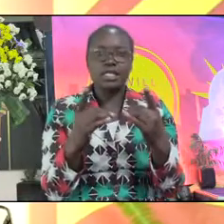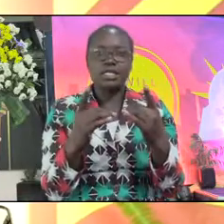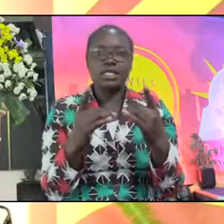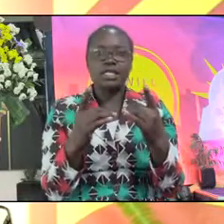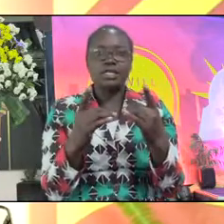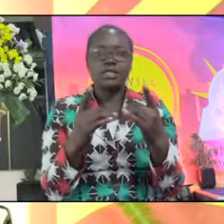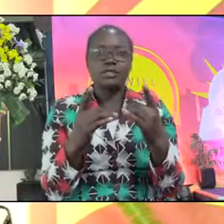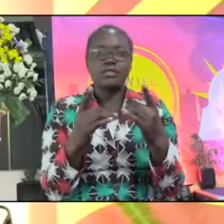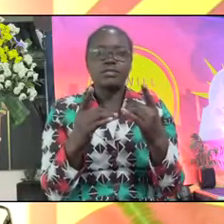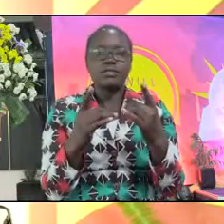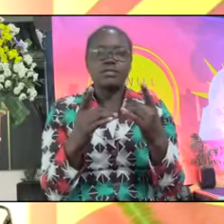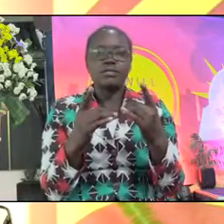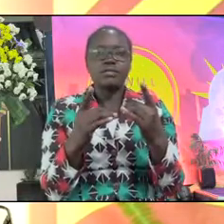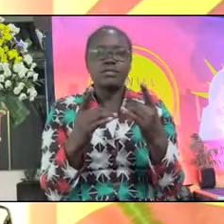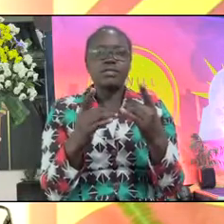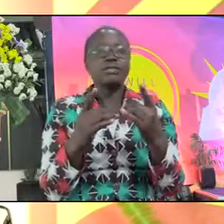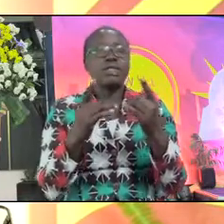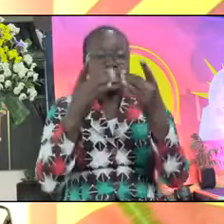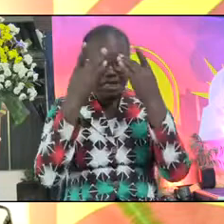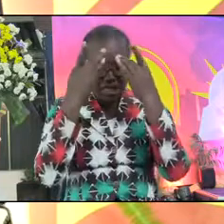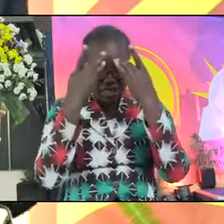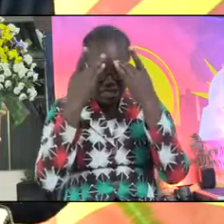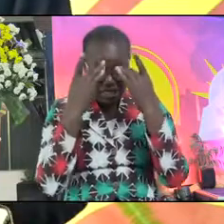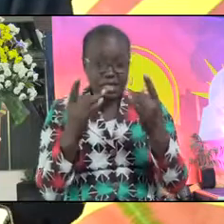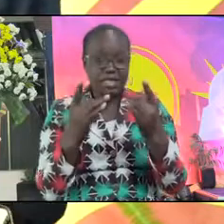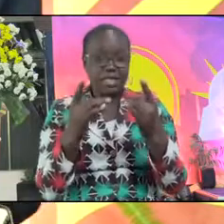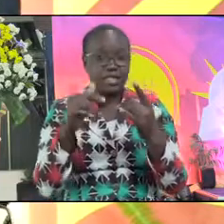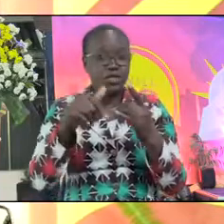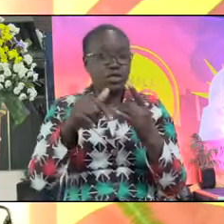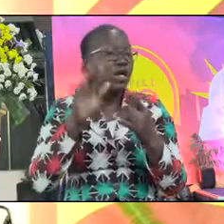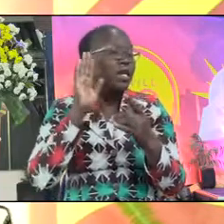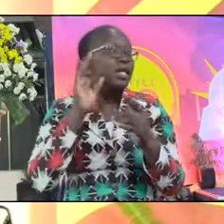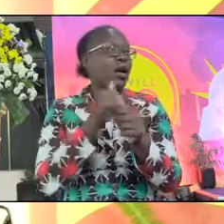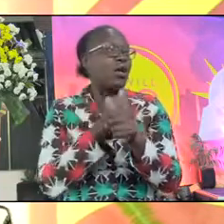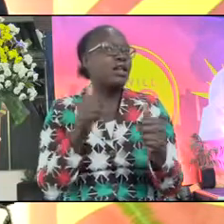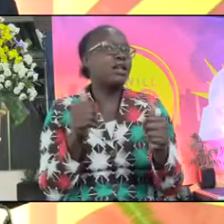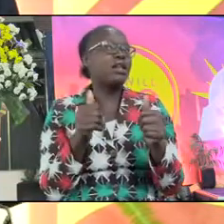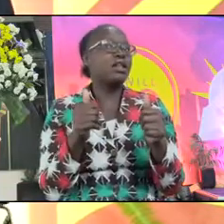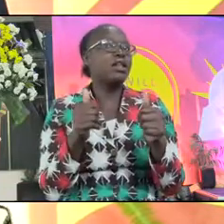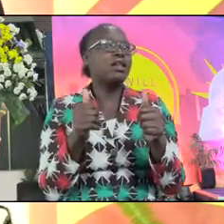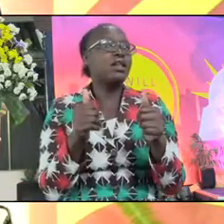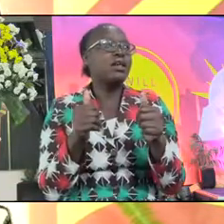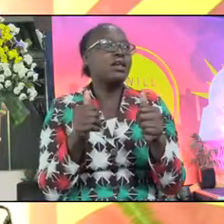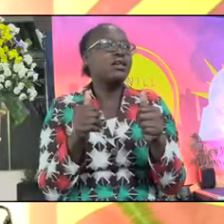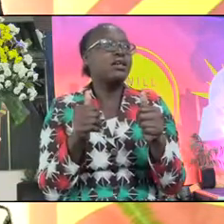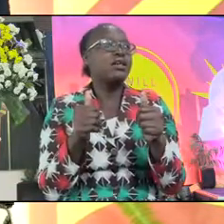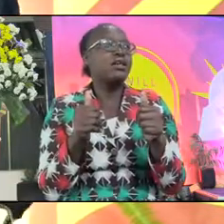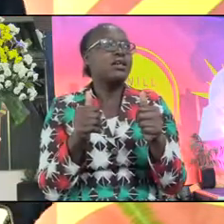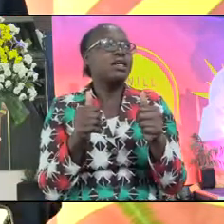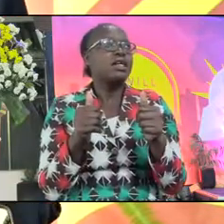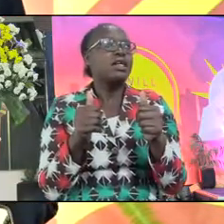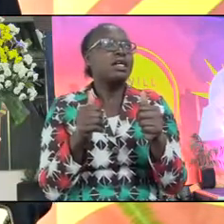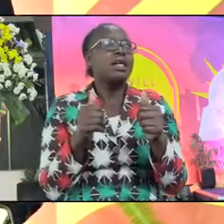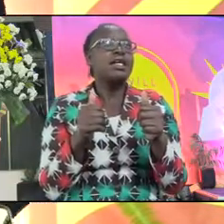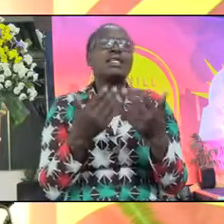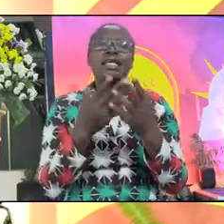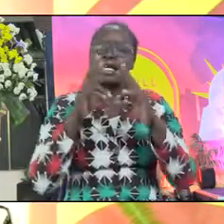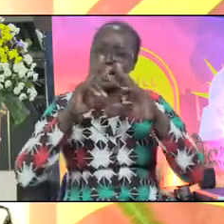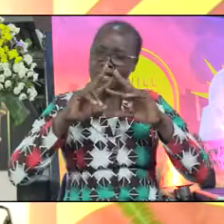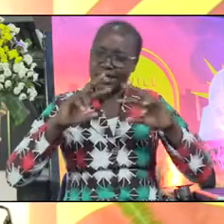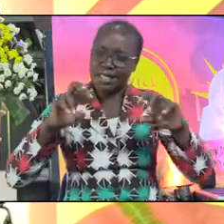hear me today. Don't let anything distract you, because this sermon is full of lessons. They